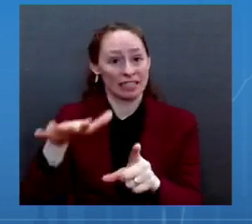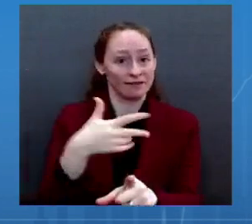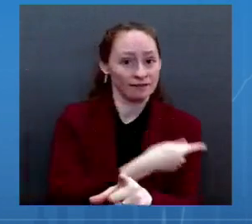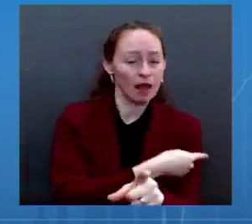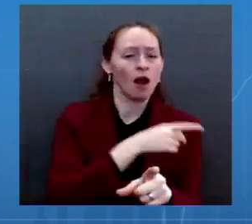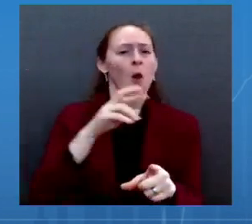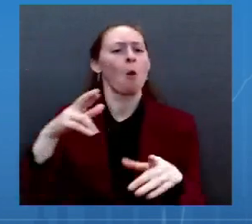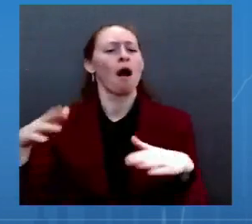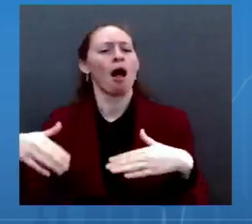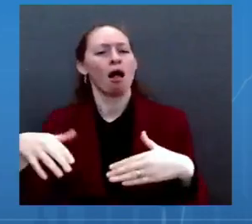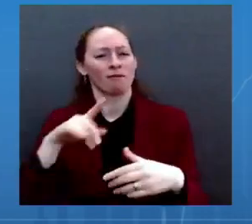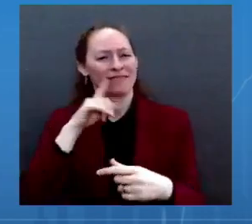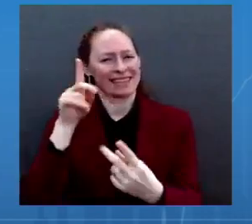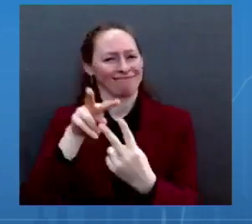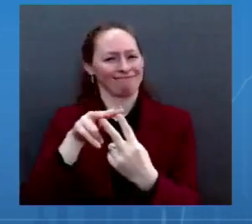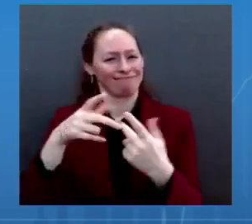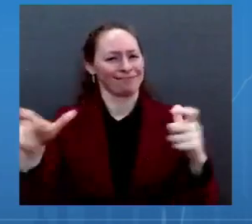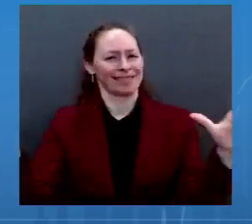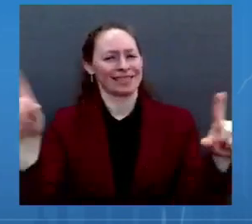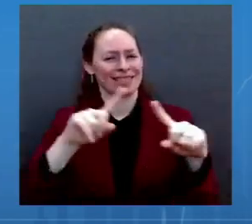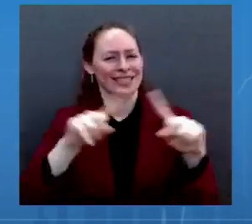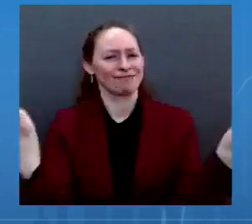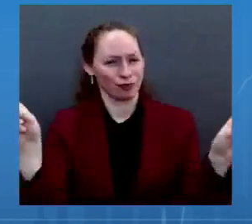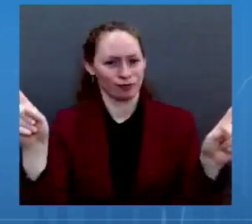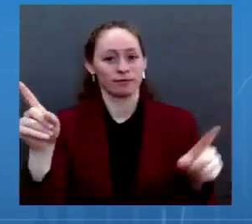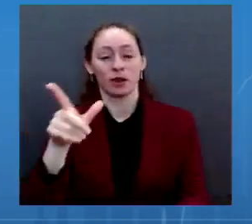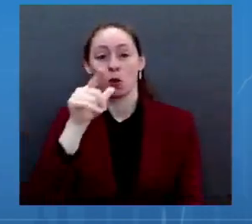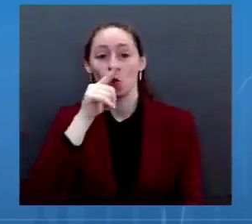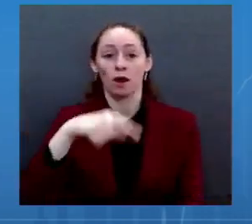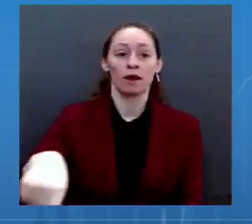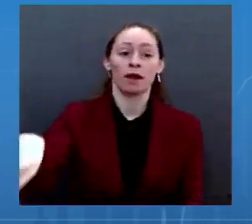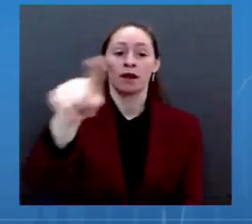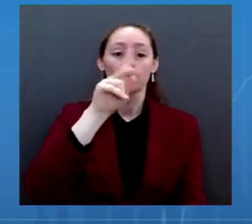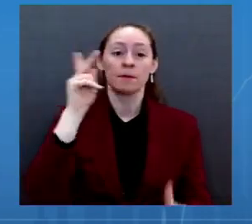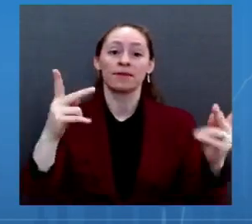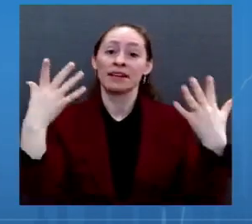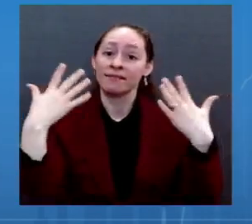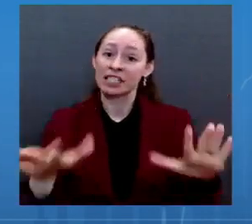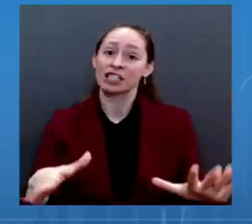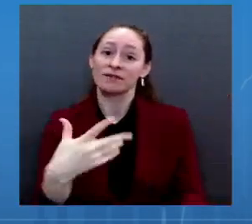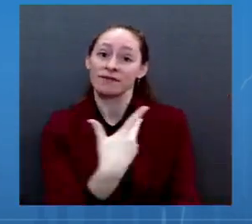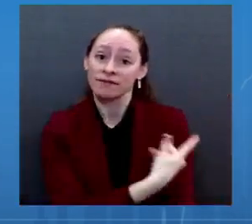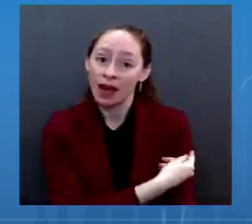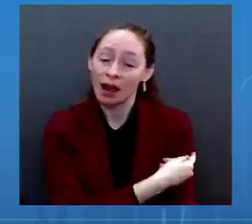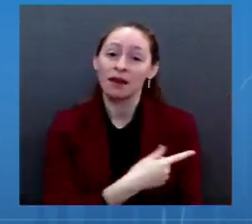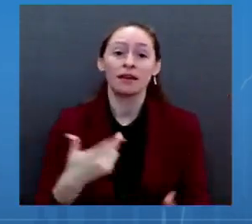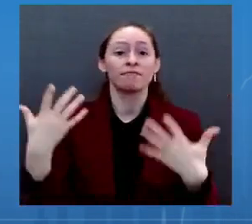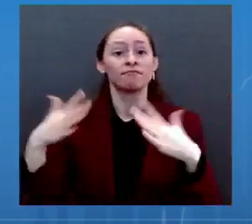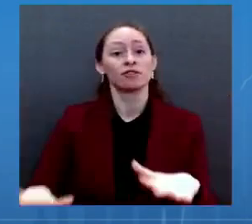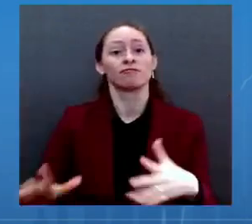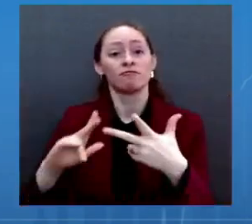shot, you're highly protected, and it's very unlikely that you will get seriously ill.